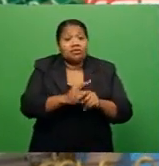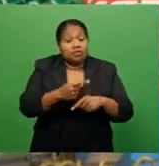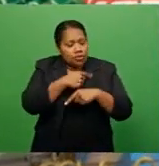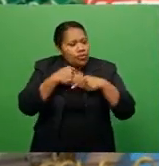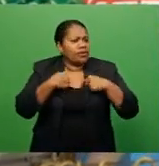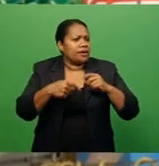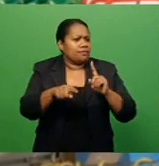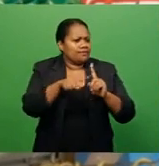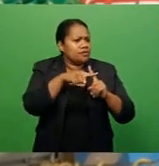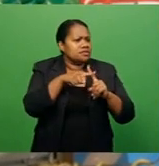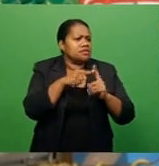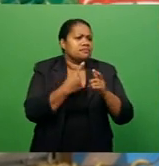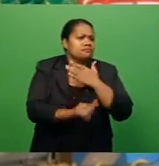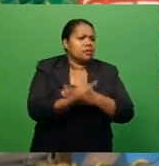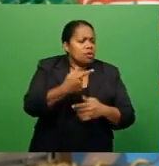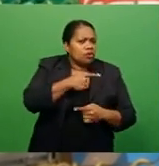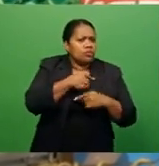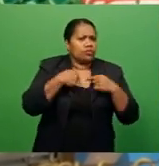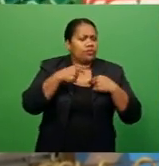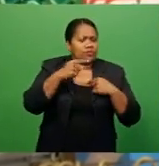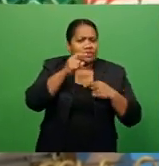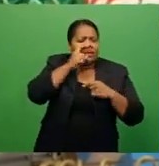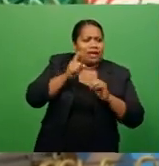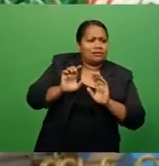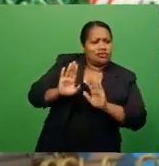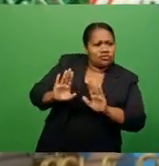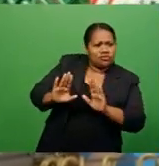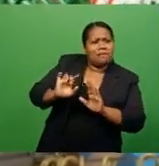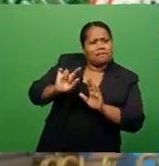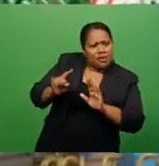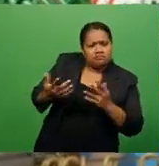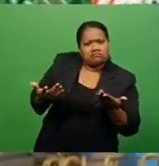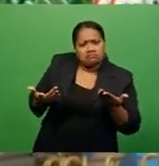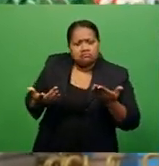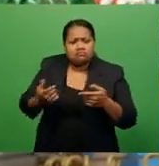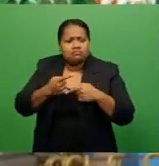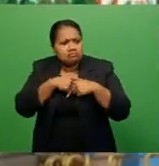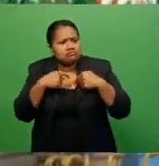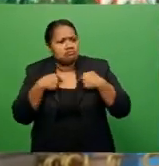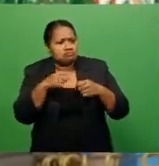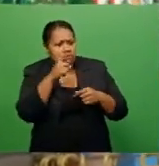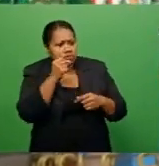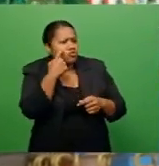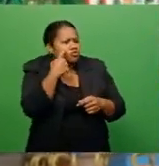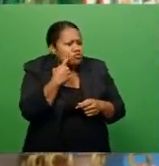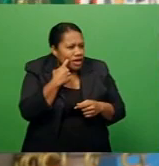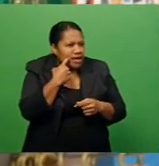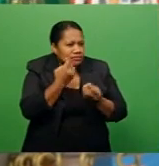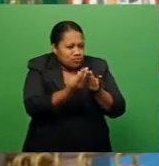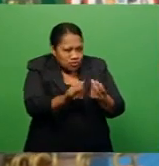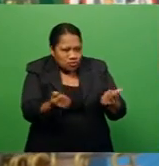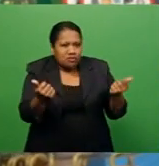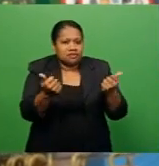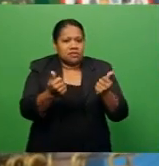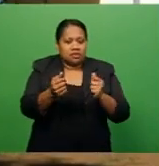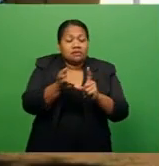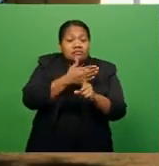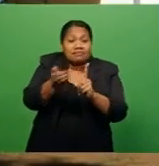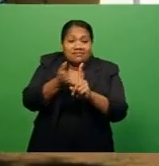positive that we cannot stop it, but at least we can try to solve bully cases in